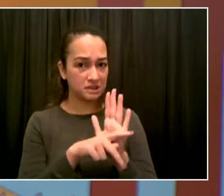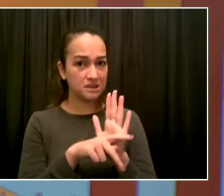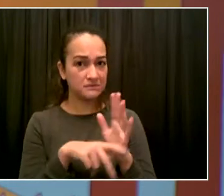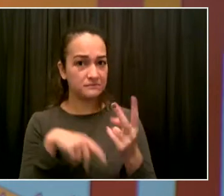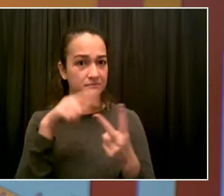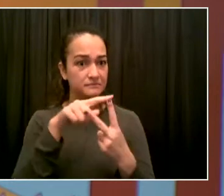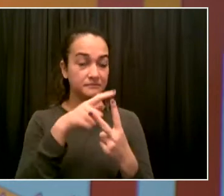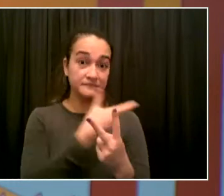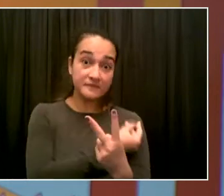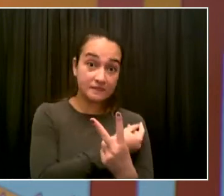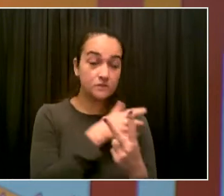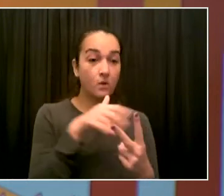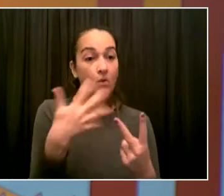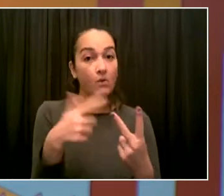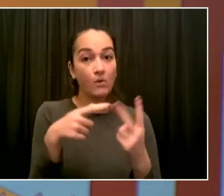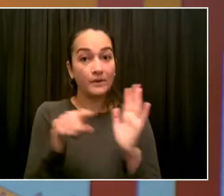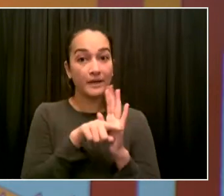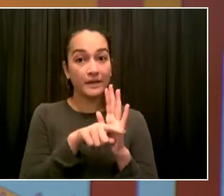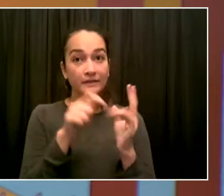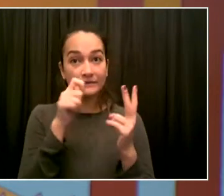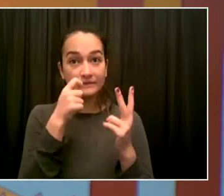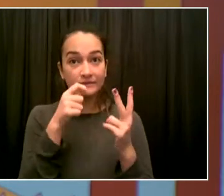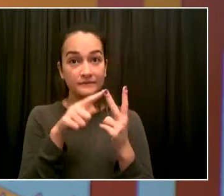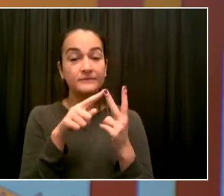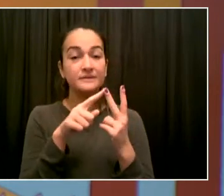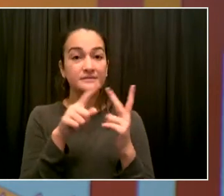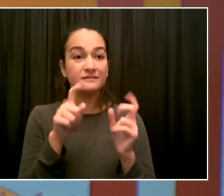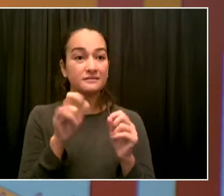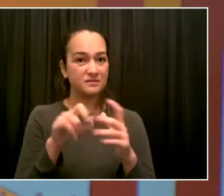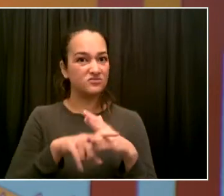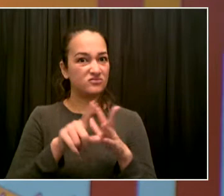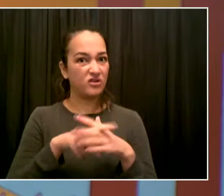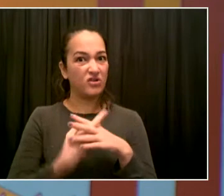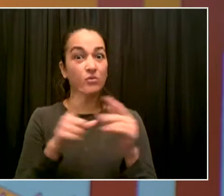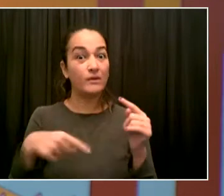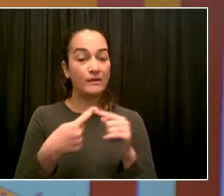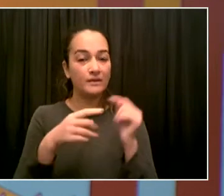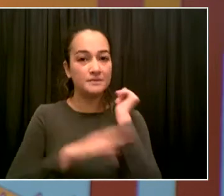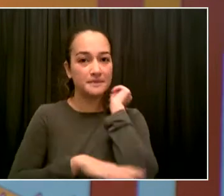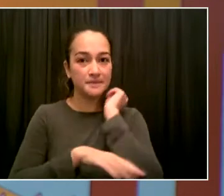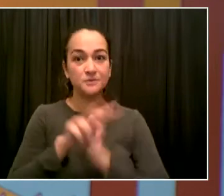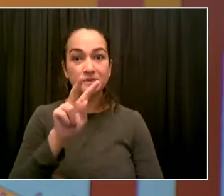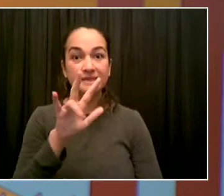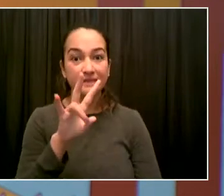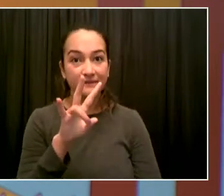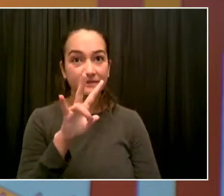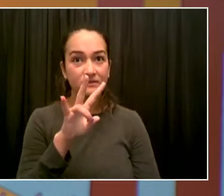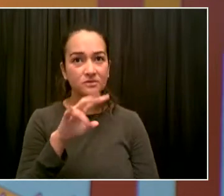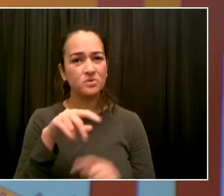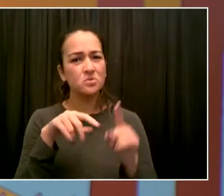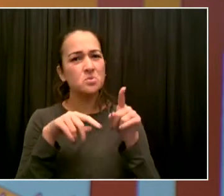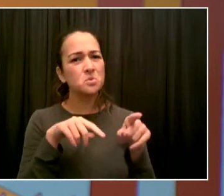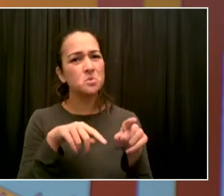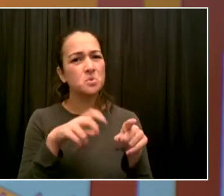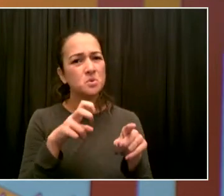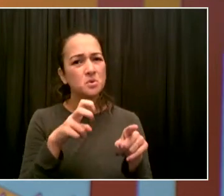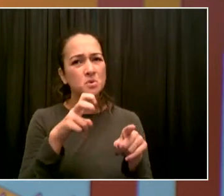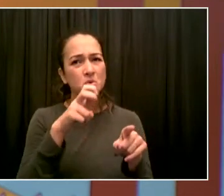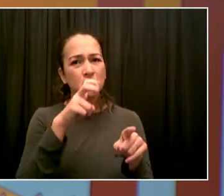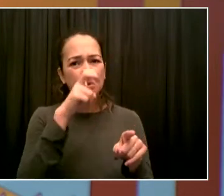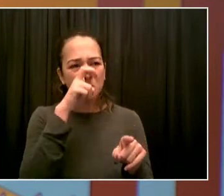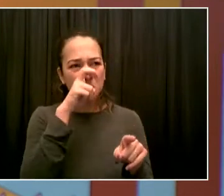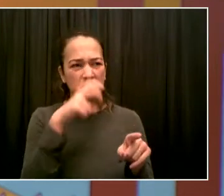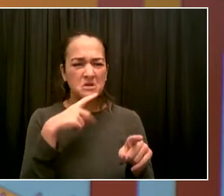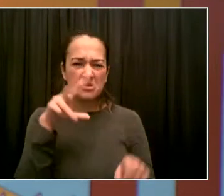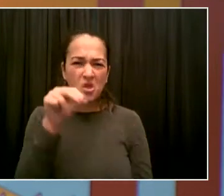standing steadfast on no remote option. We spoke to a lot of parents outside PS 79 who say,